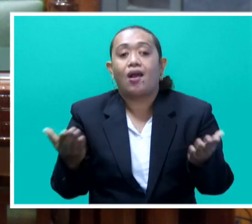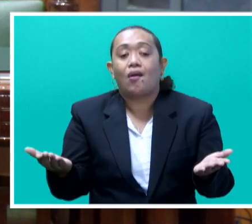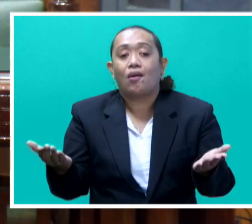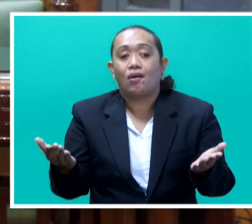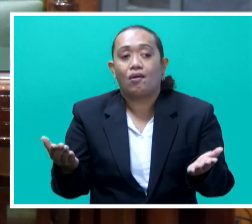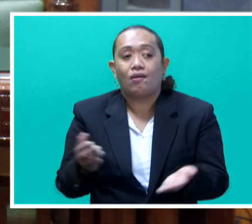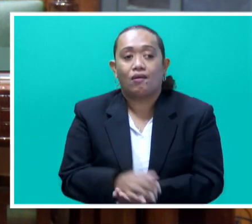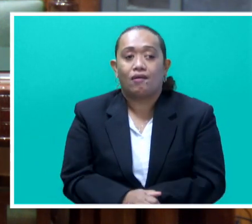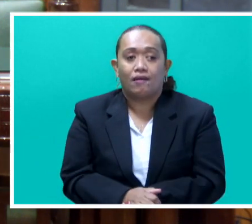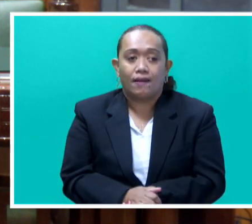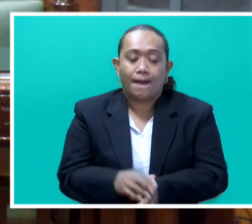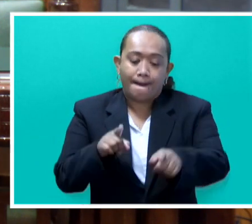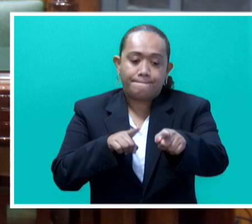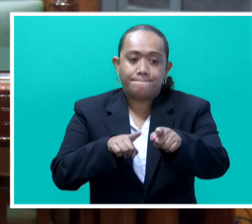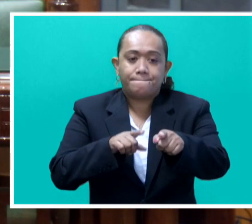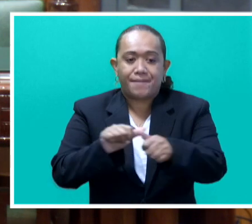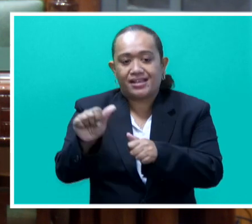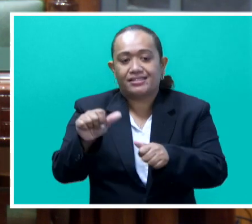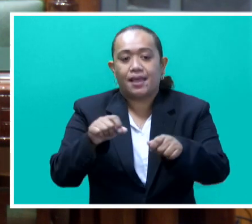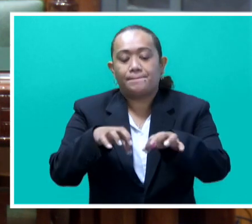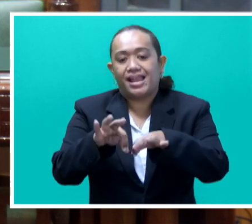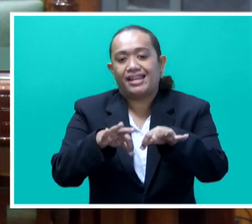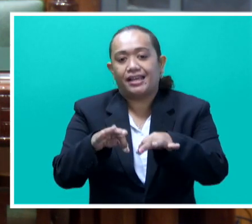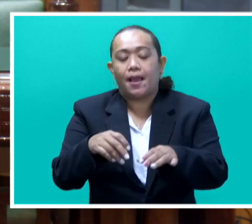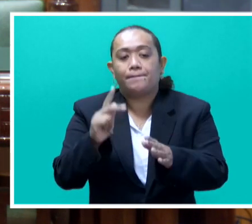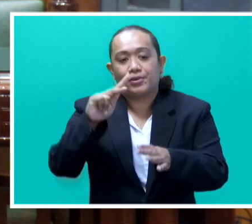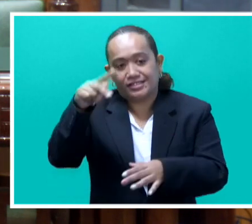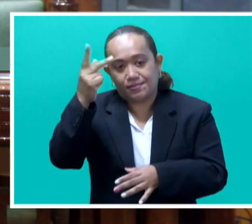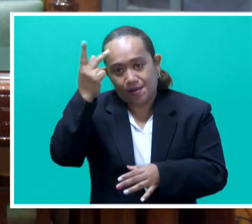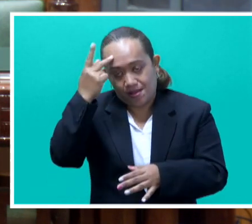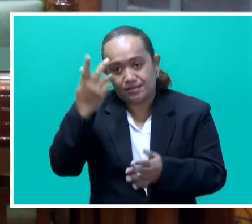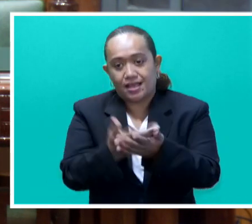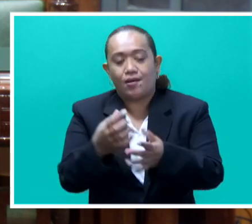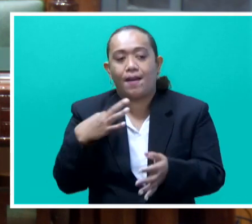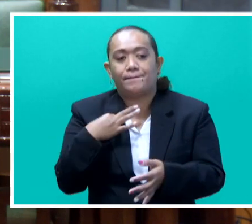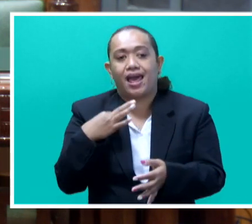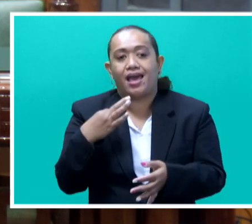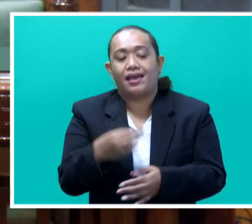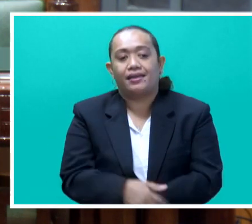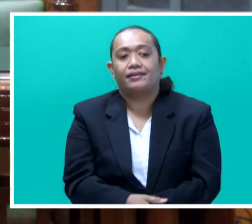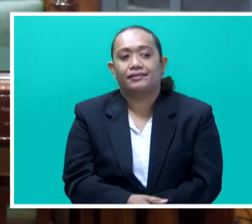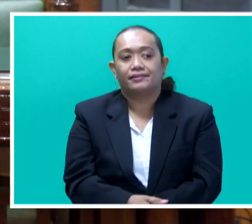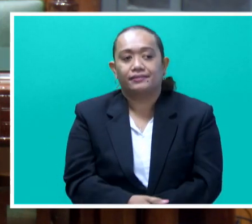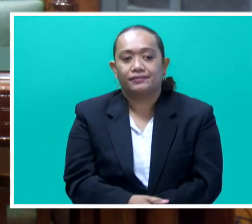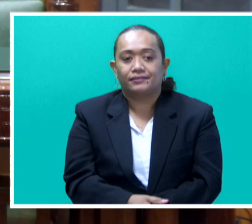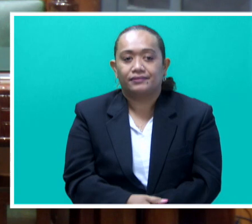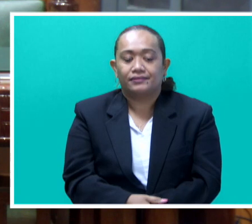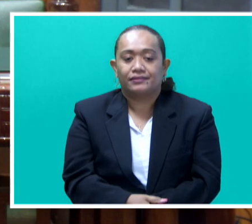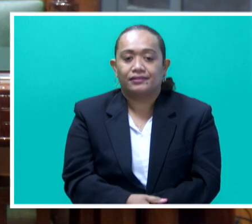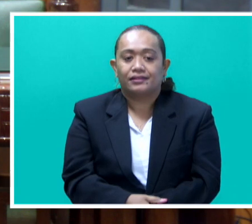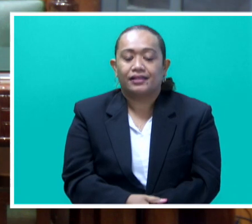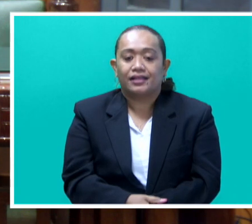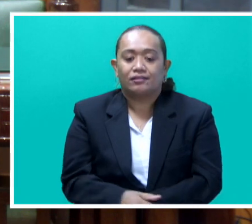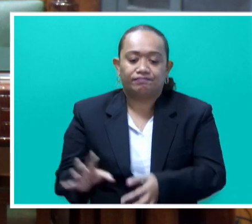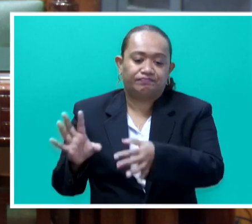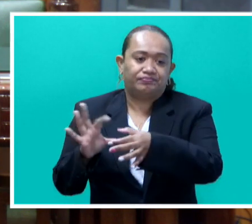best planning principles and legislation applied in other jurisdictions. These principles have been incorporated